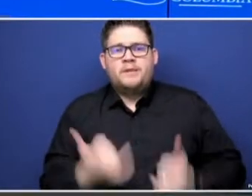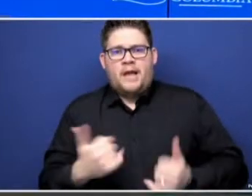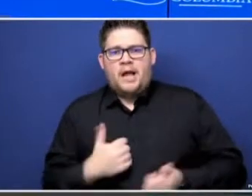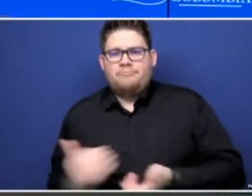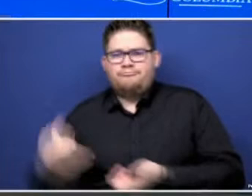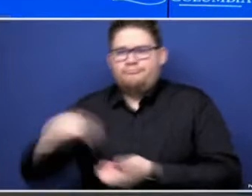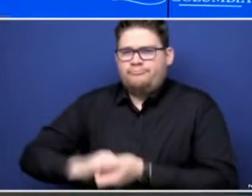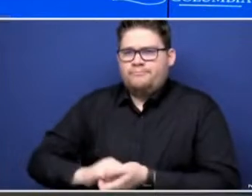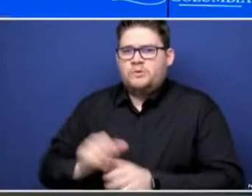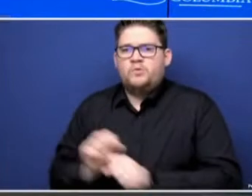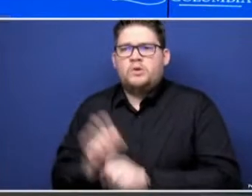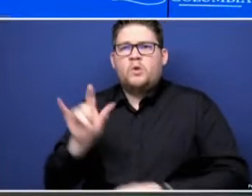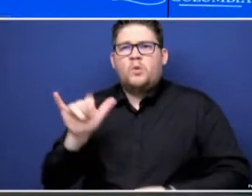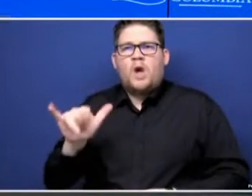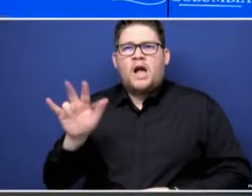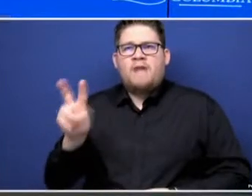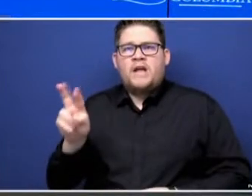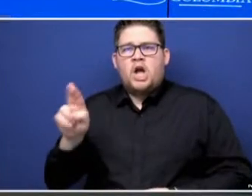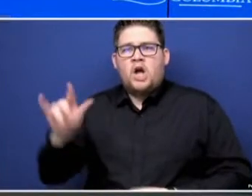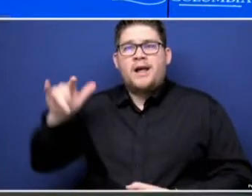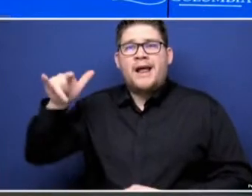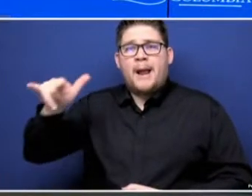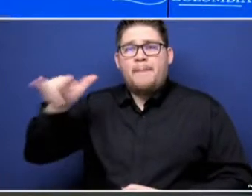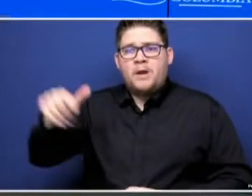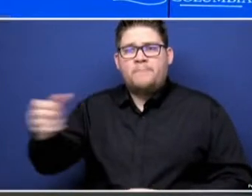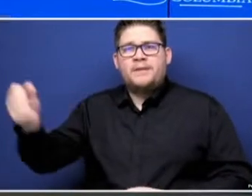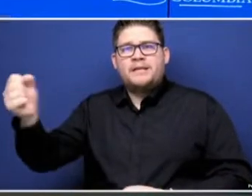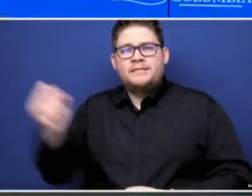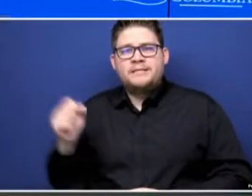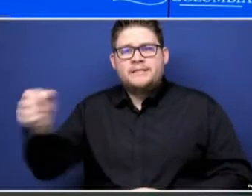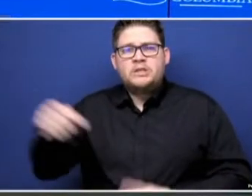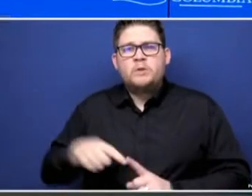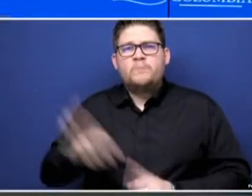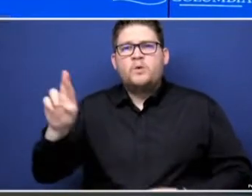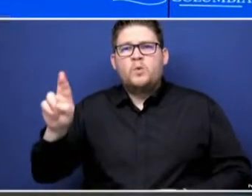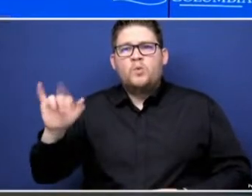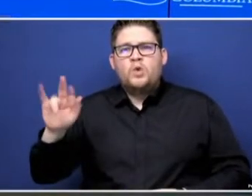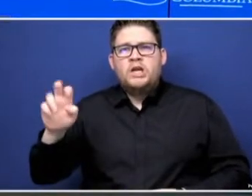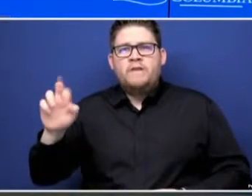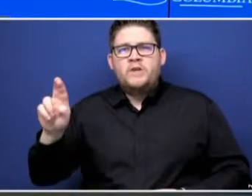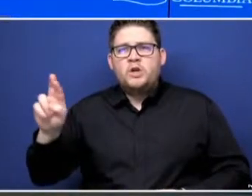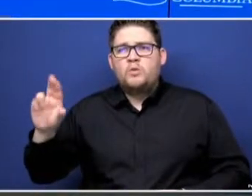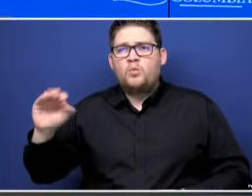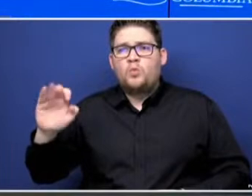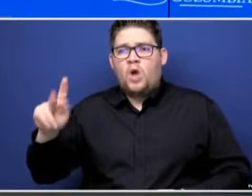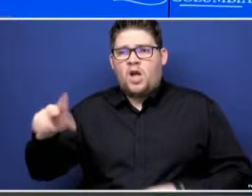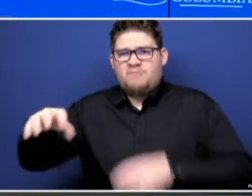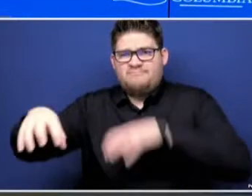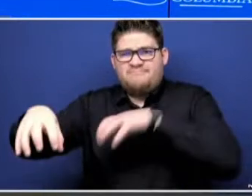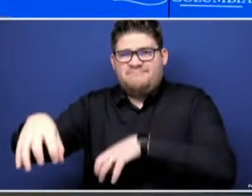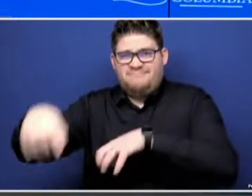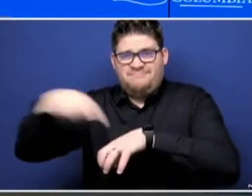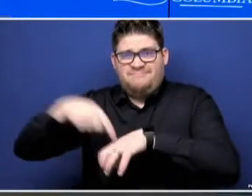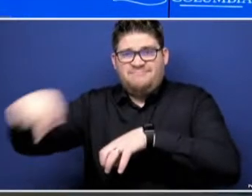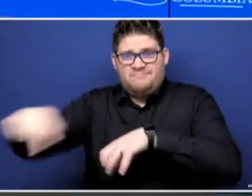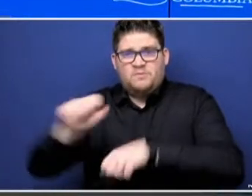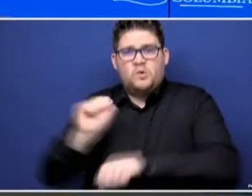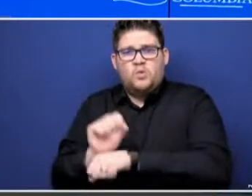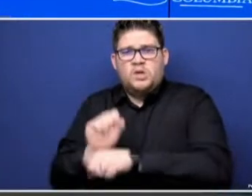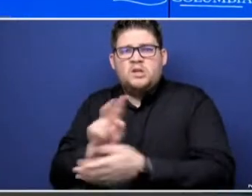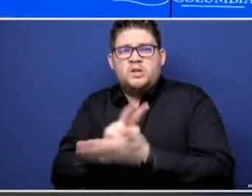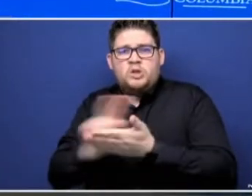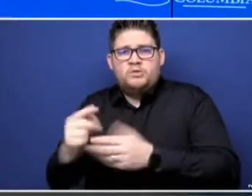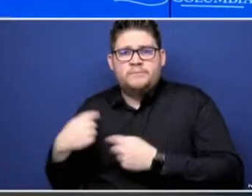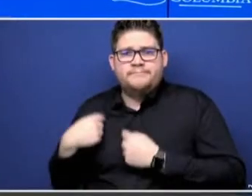Metro Vancouver and inviting normally many hundreds of thousands of visitors. That has, of course, been curtailed for